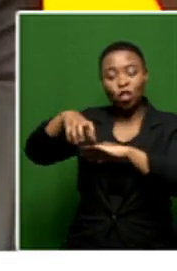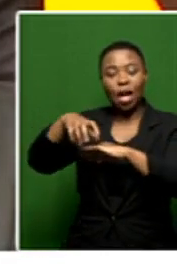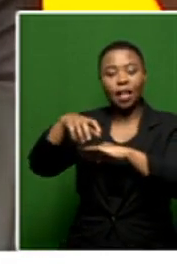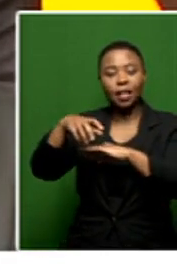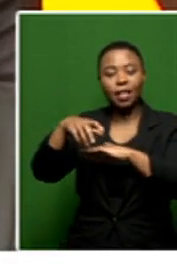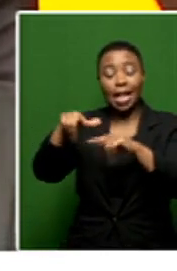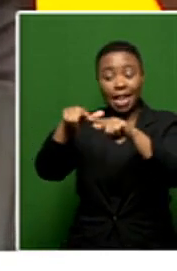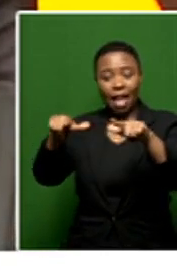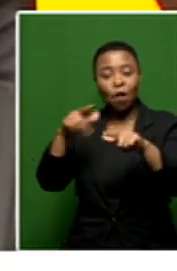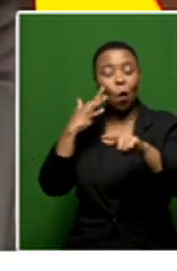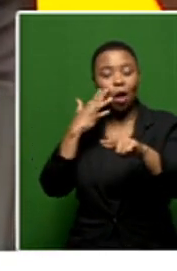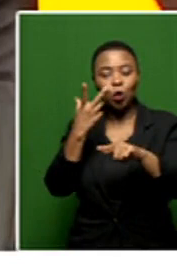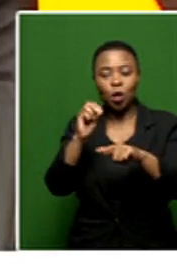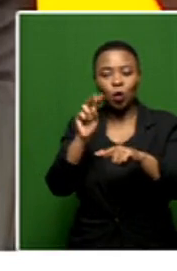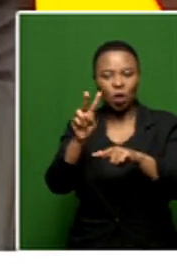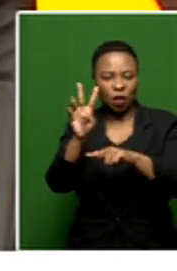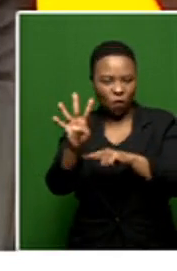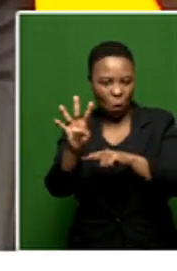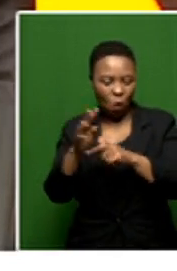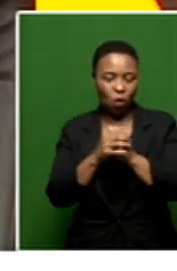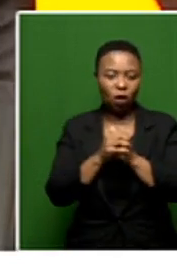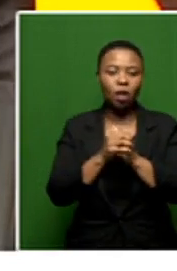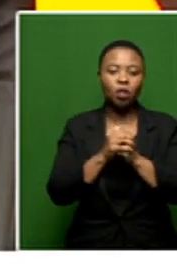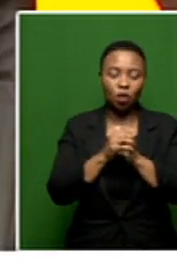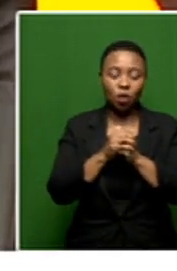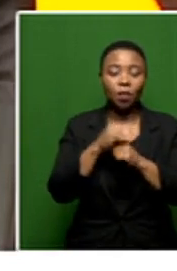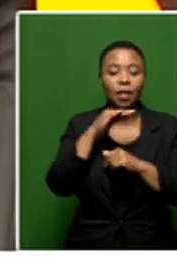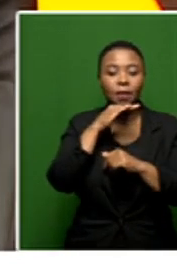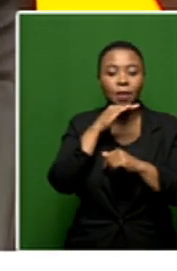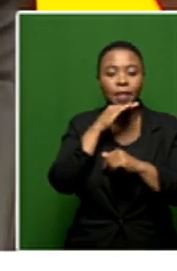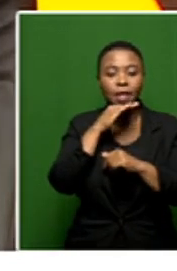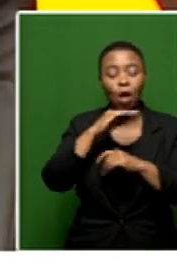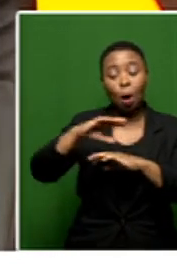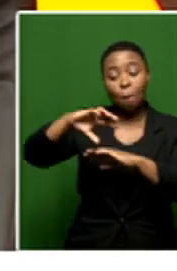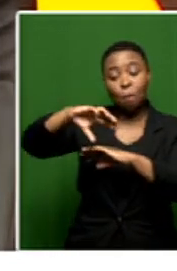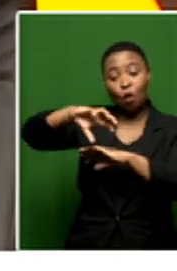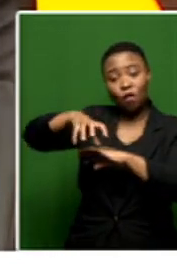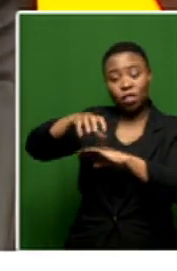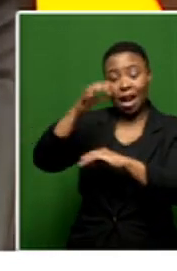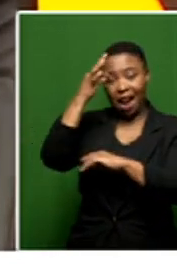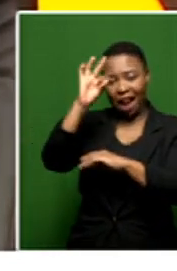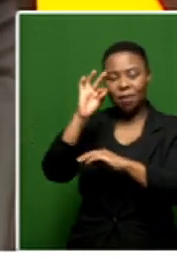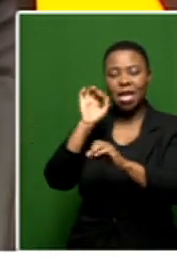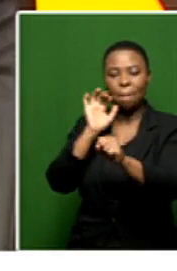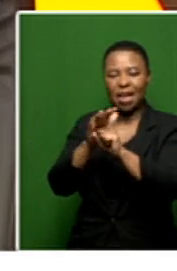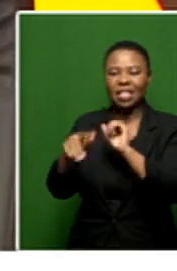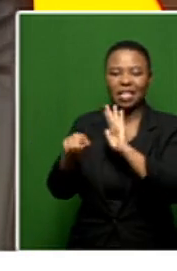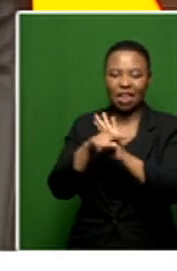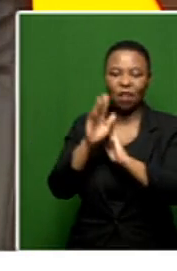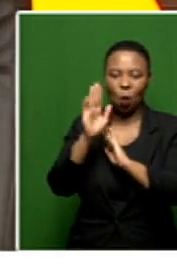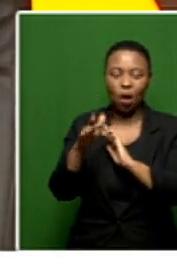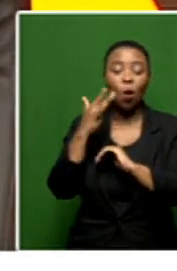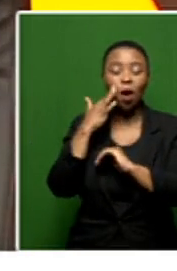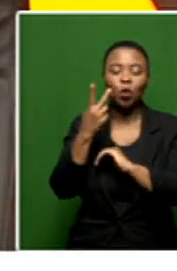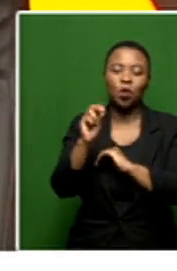leave this loose arrangement that we have had, it means it is going to be impacting on provincial governments as well in 2024. And